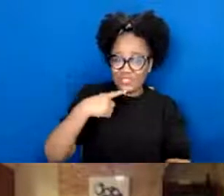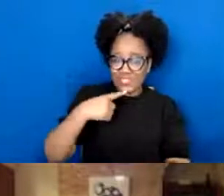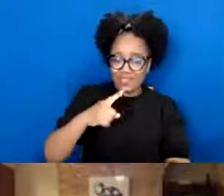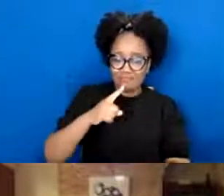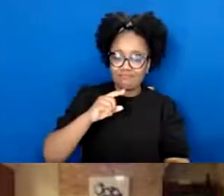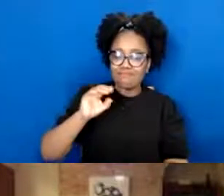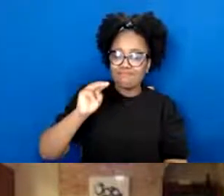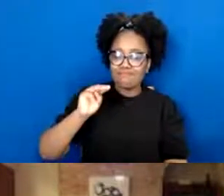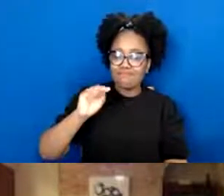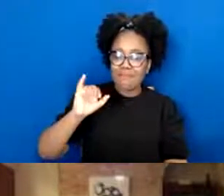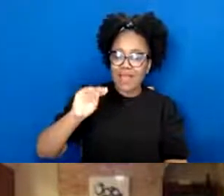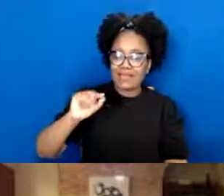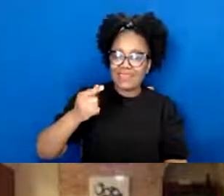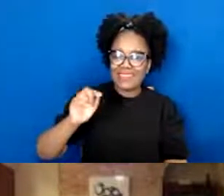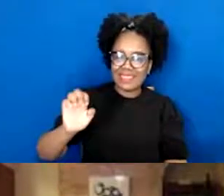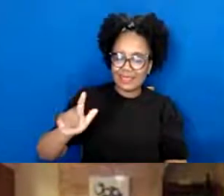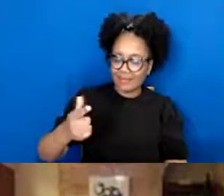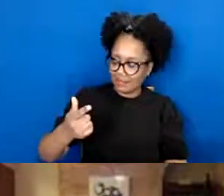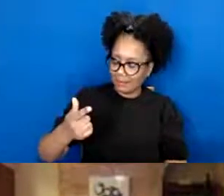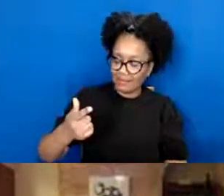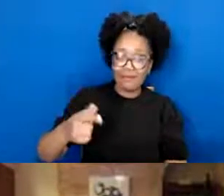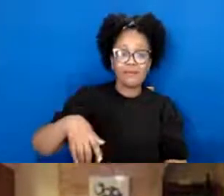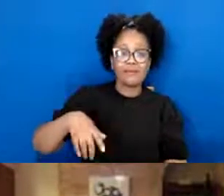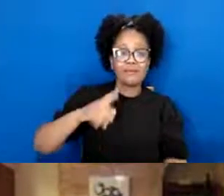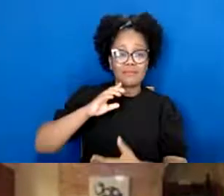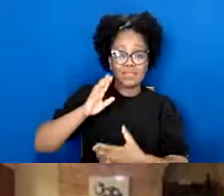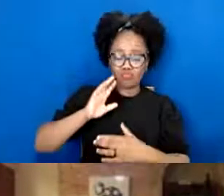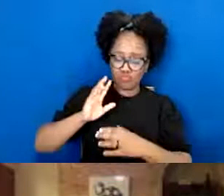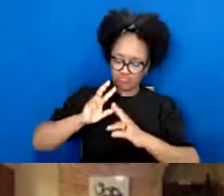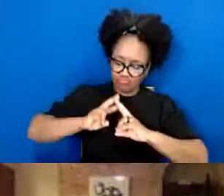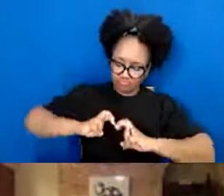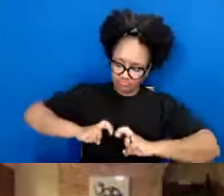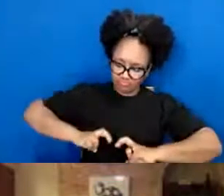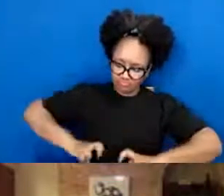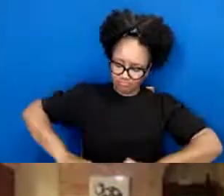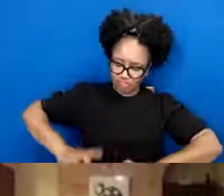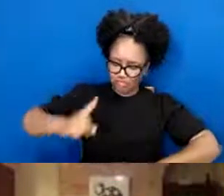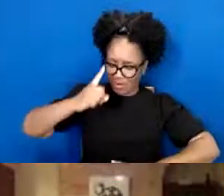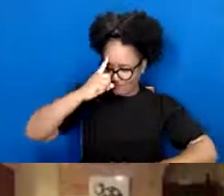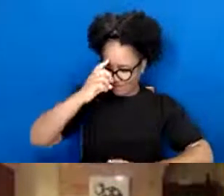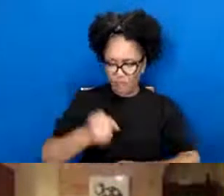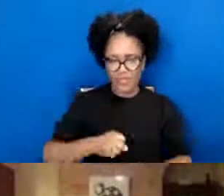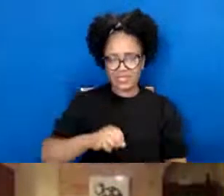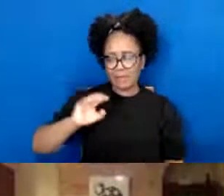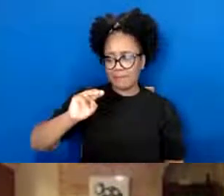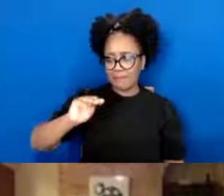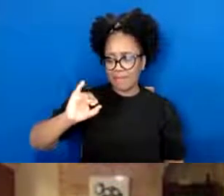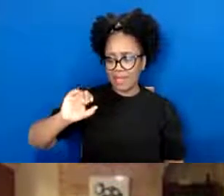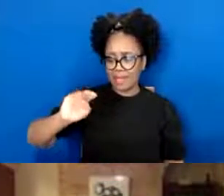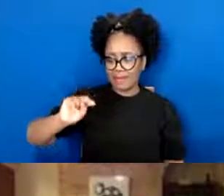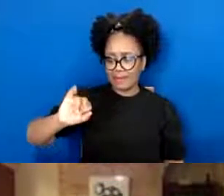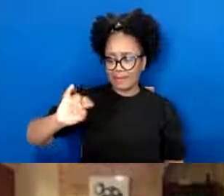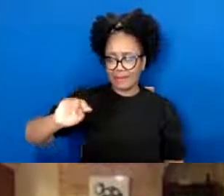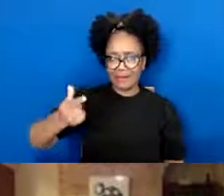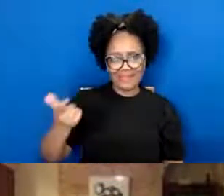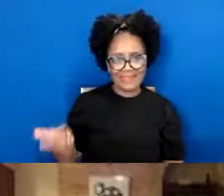book, I used that phrase, mining her memories. Wow. So I was like, oh my goodness, I'm with the right guy. Shoot,